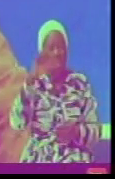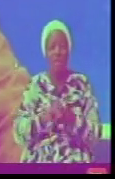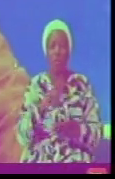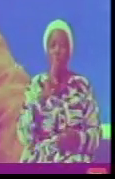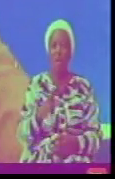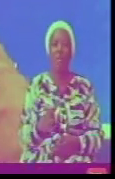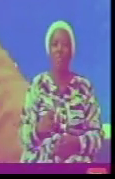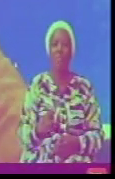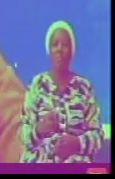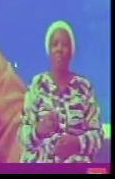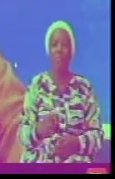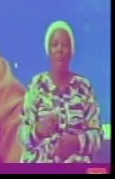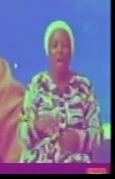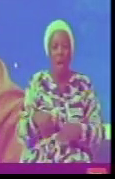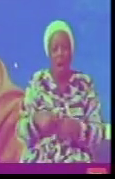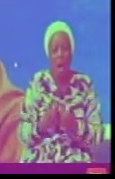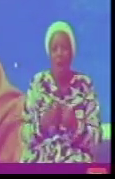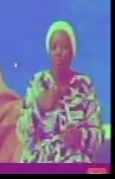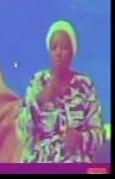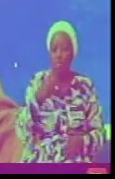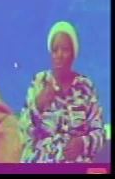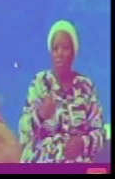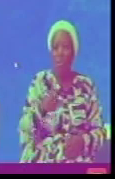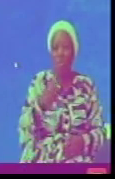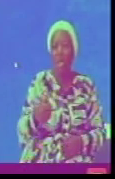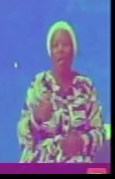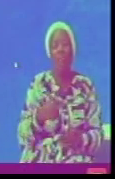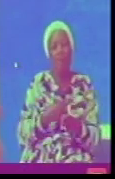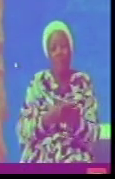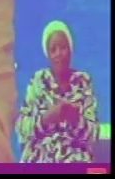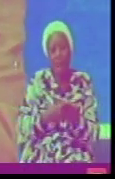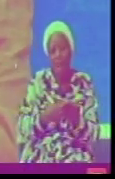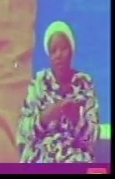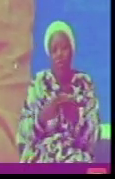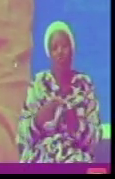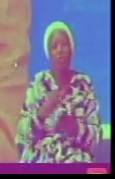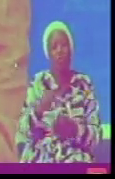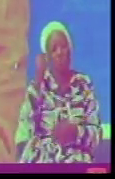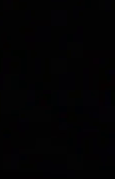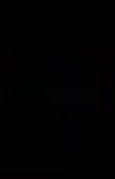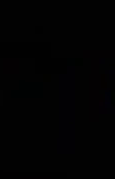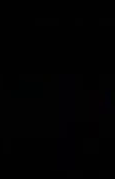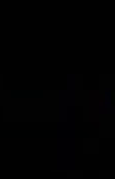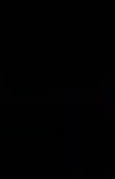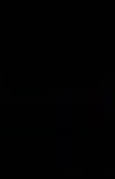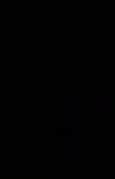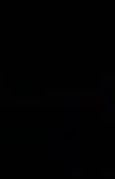good you are, how religious supposedly you are, how